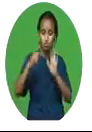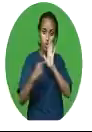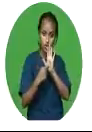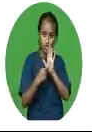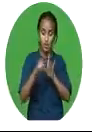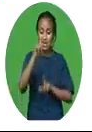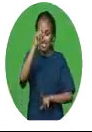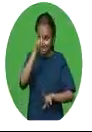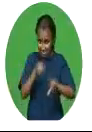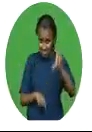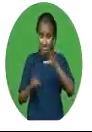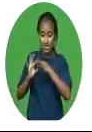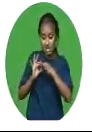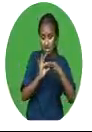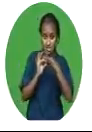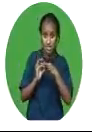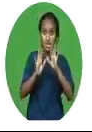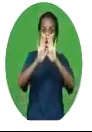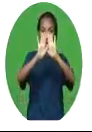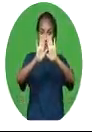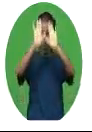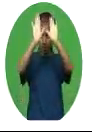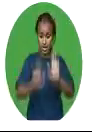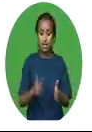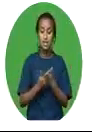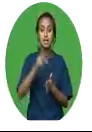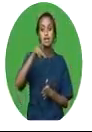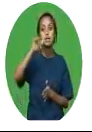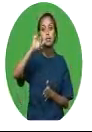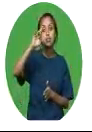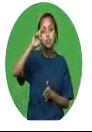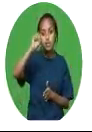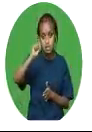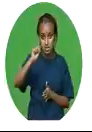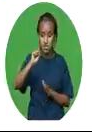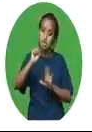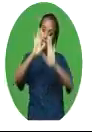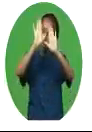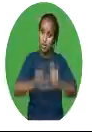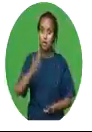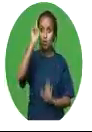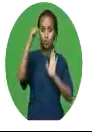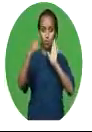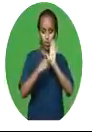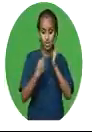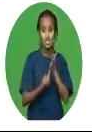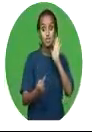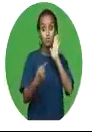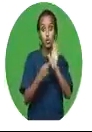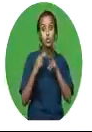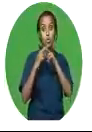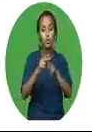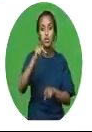When a straight line intersects a plane, it pierces the plane at one point. This point is called